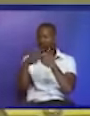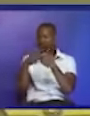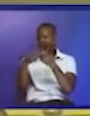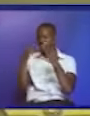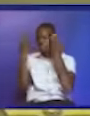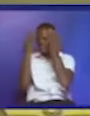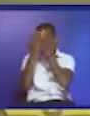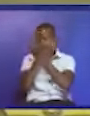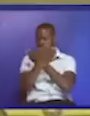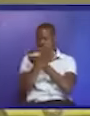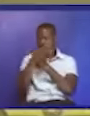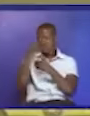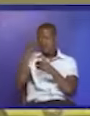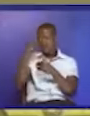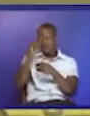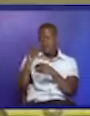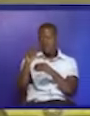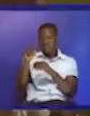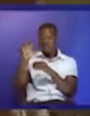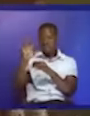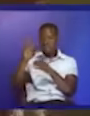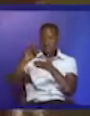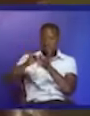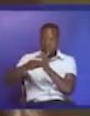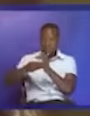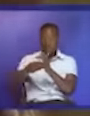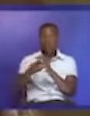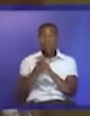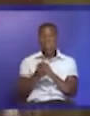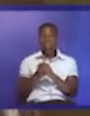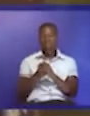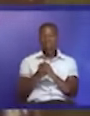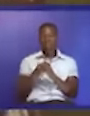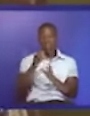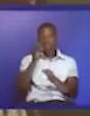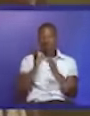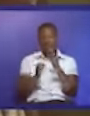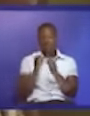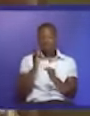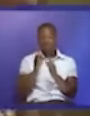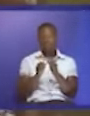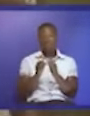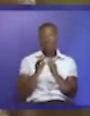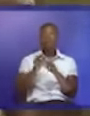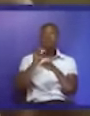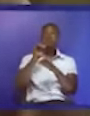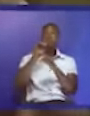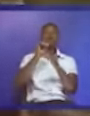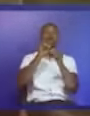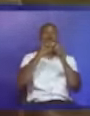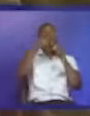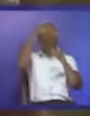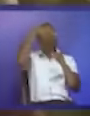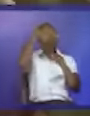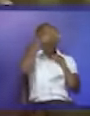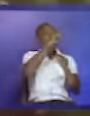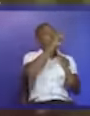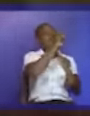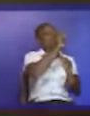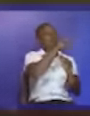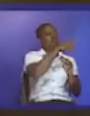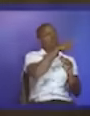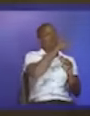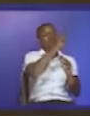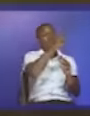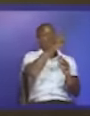dark for 5 minutes. If you on the lights in those rooms simultaneously,